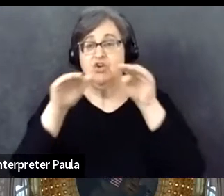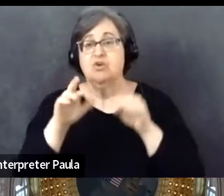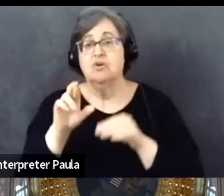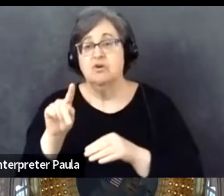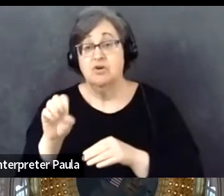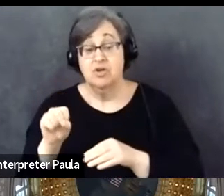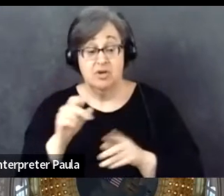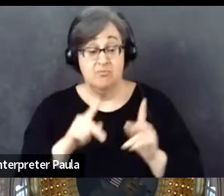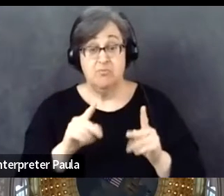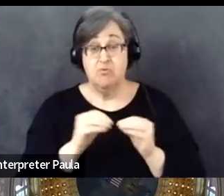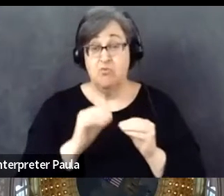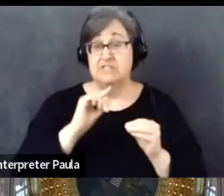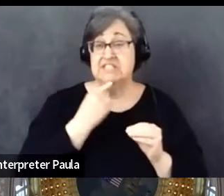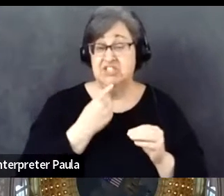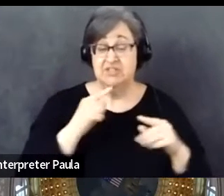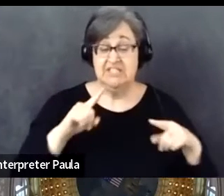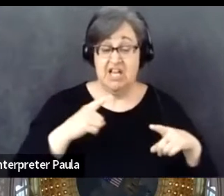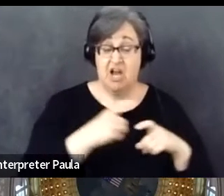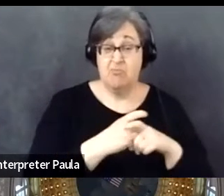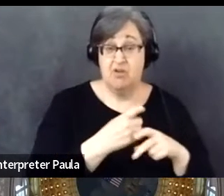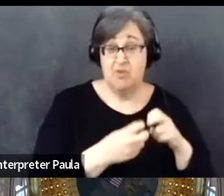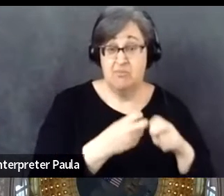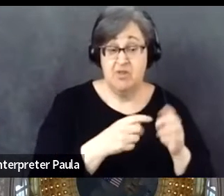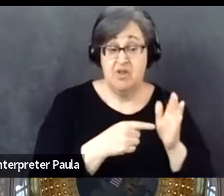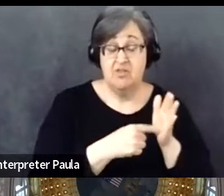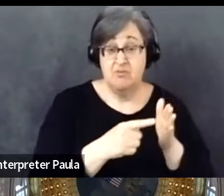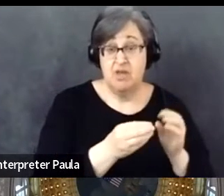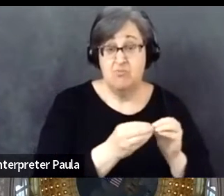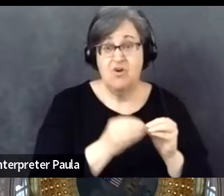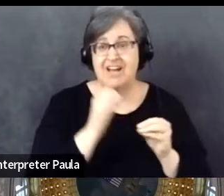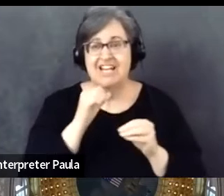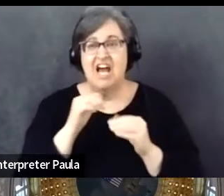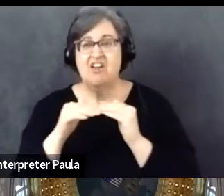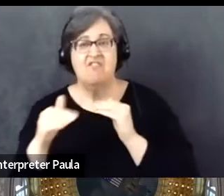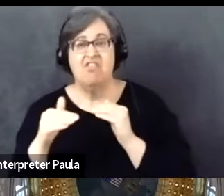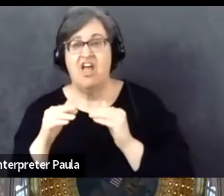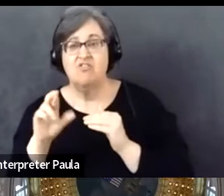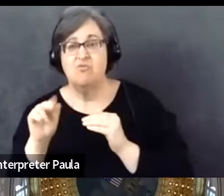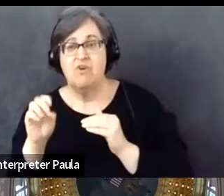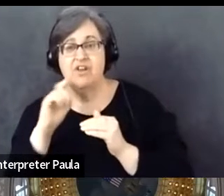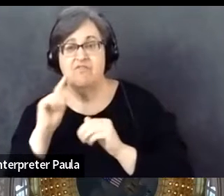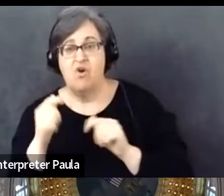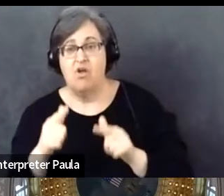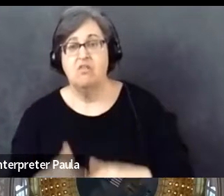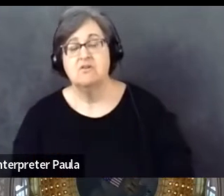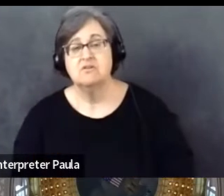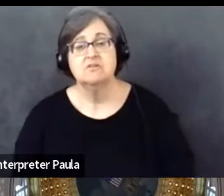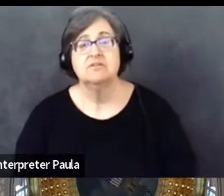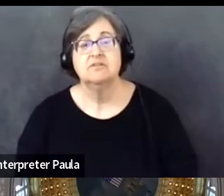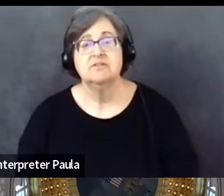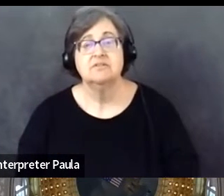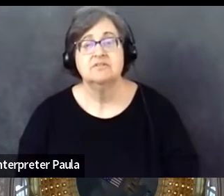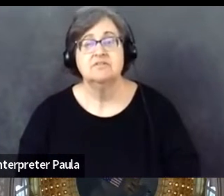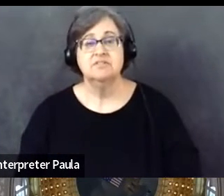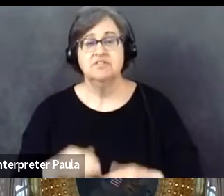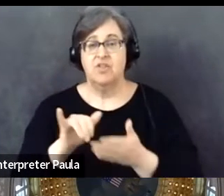more complex conditions rather than a flat rate for everybody. That would help people picking